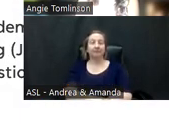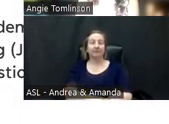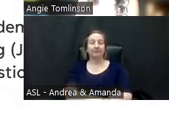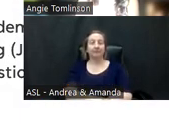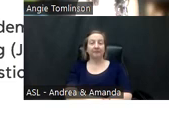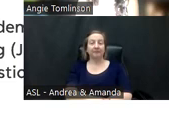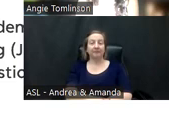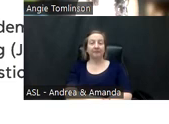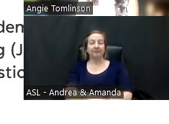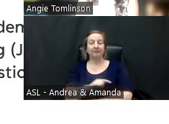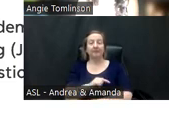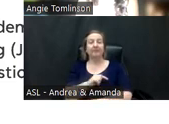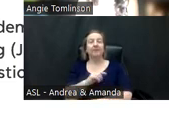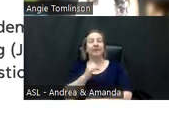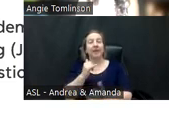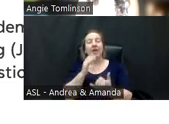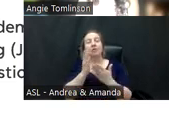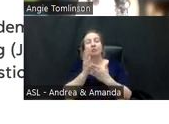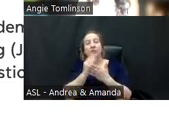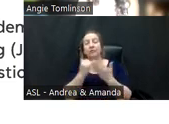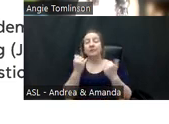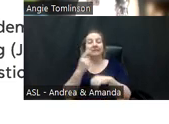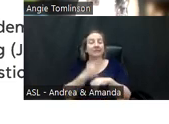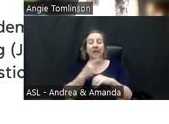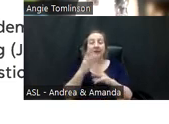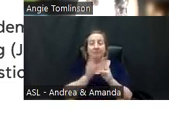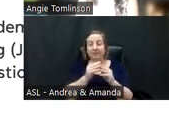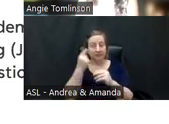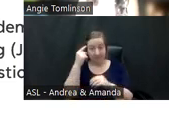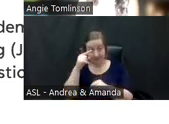And let's go a review of today's meeting purpose.